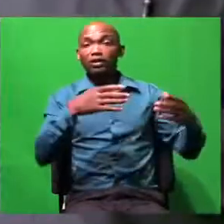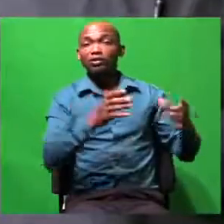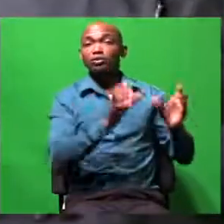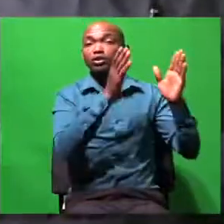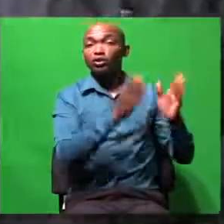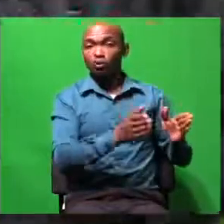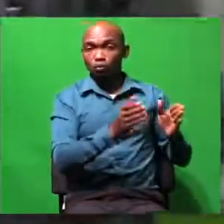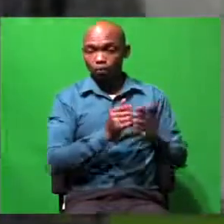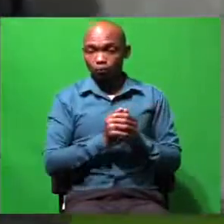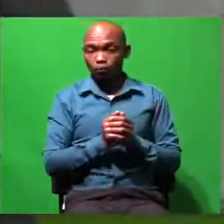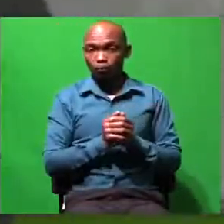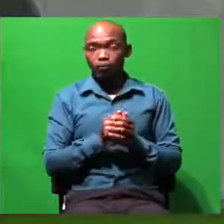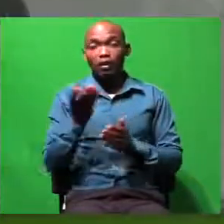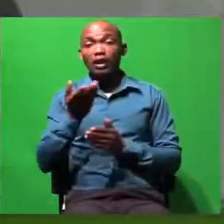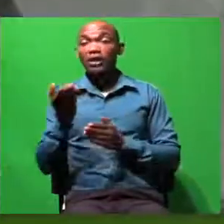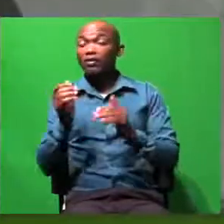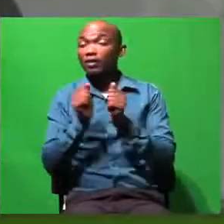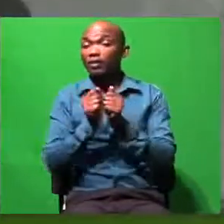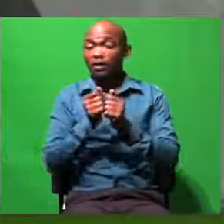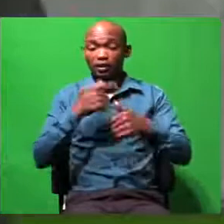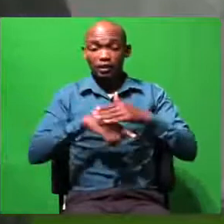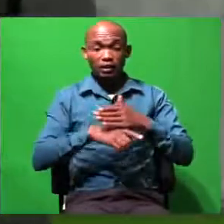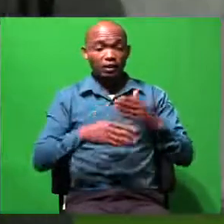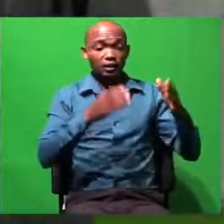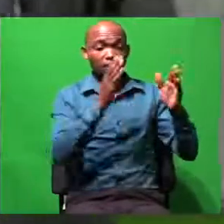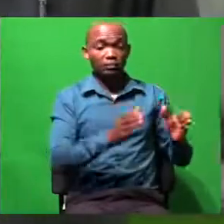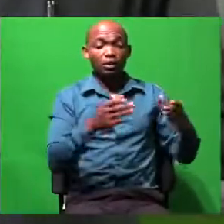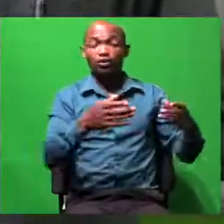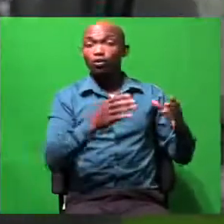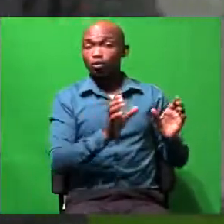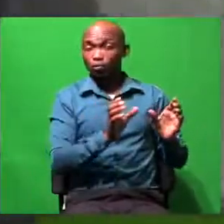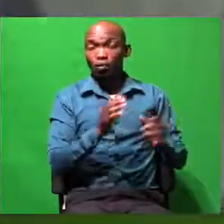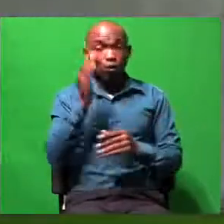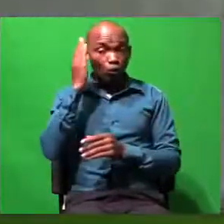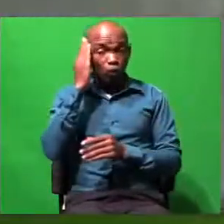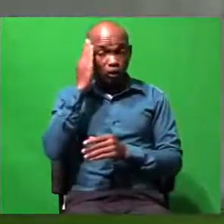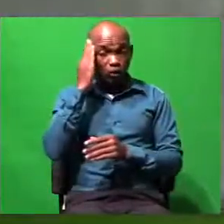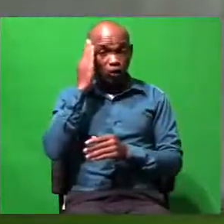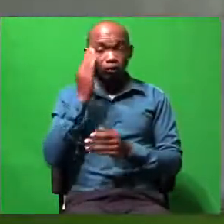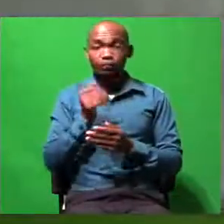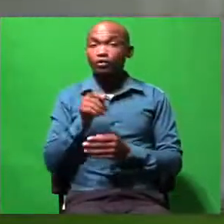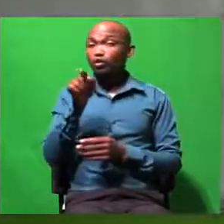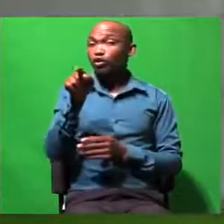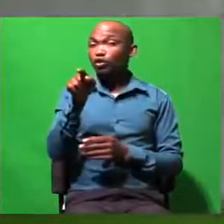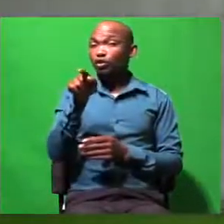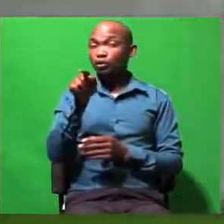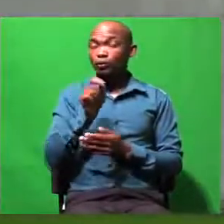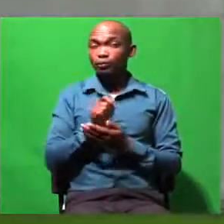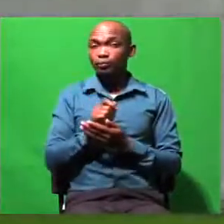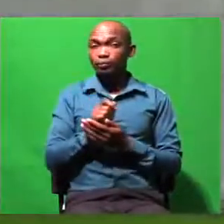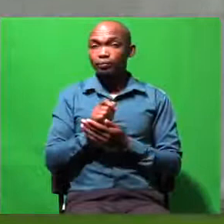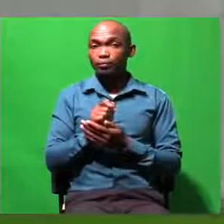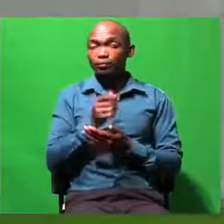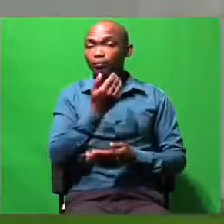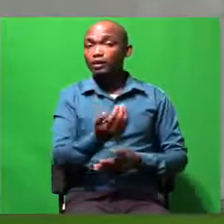group. Another important thing under this special group, we know that you, as